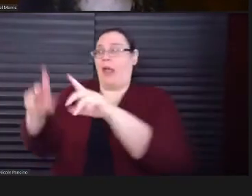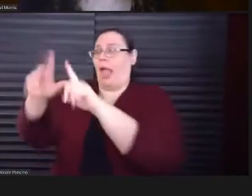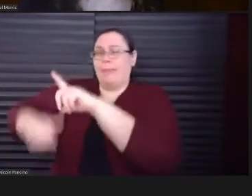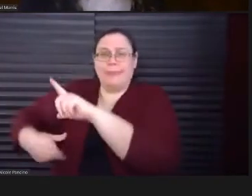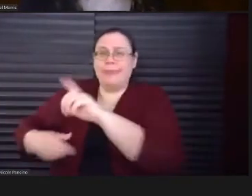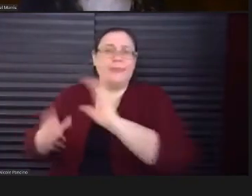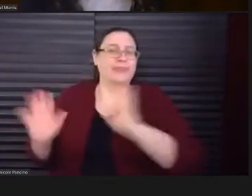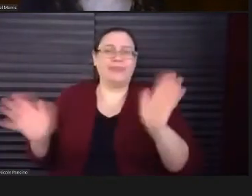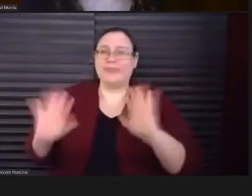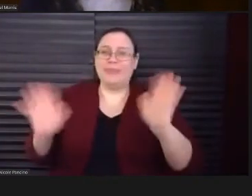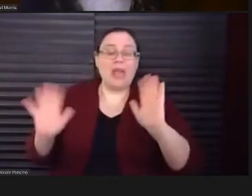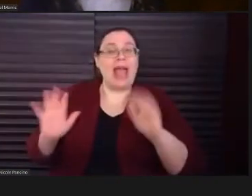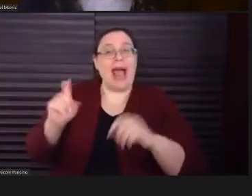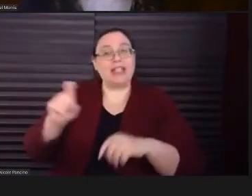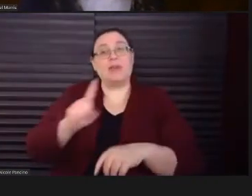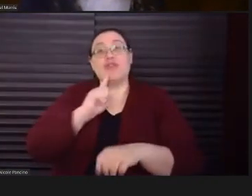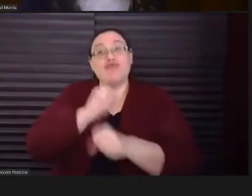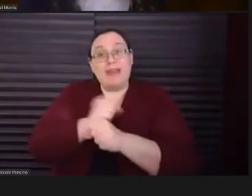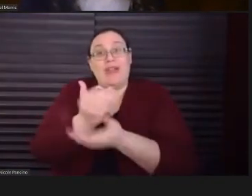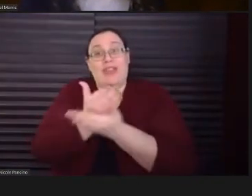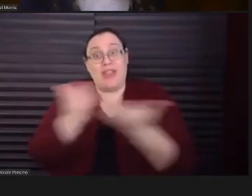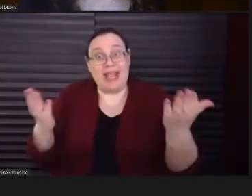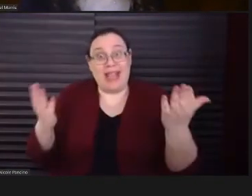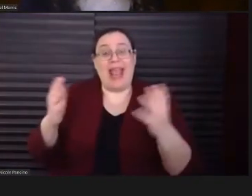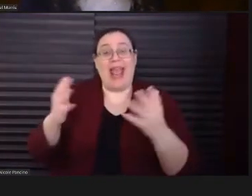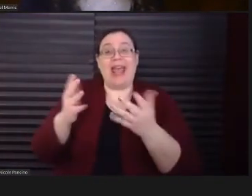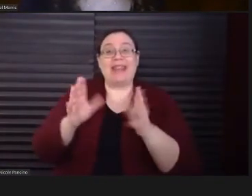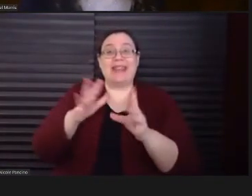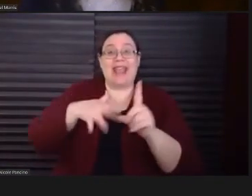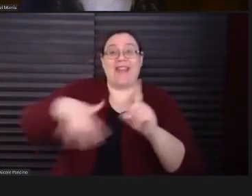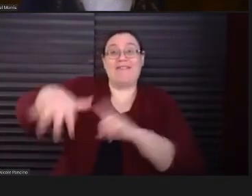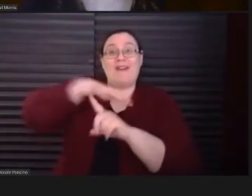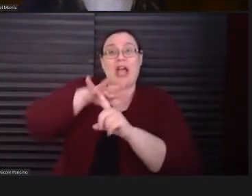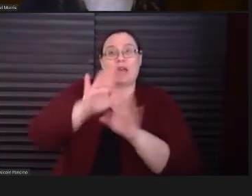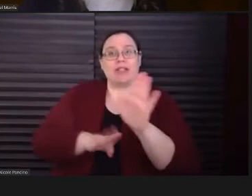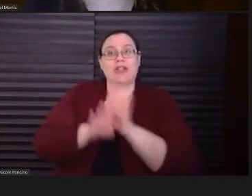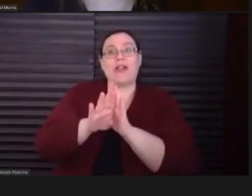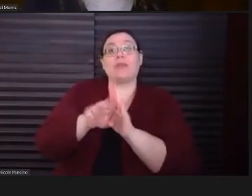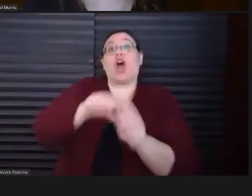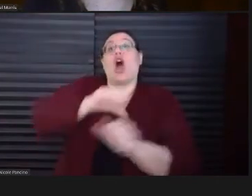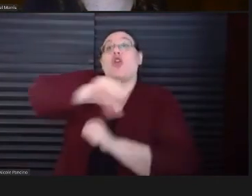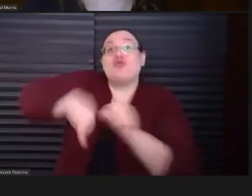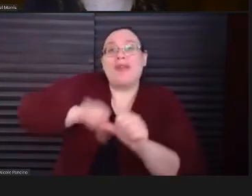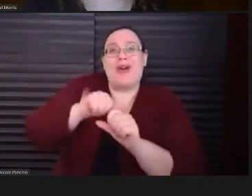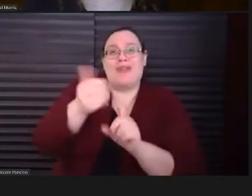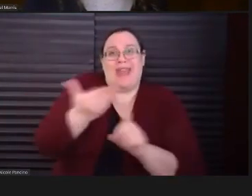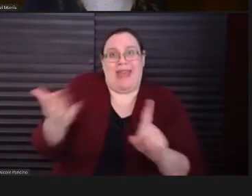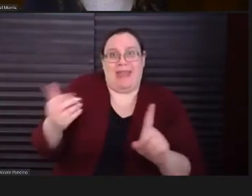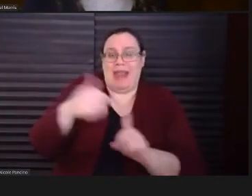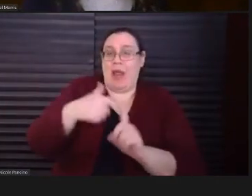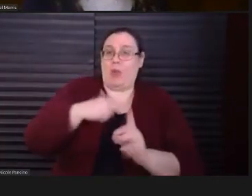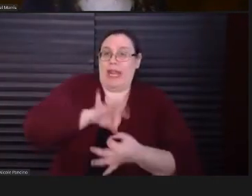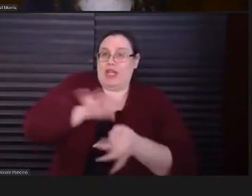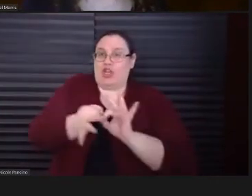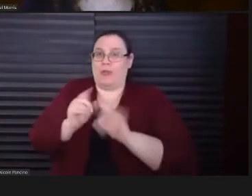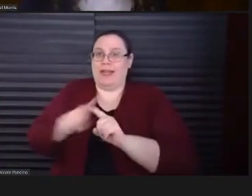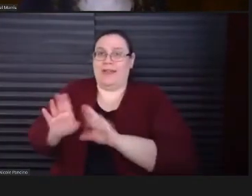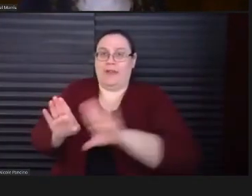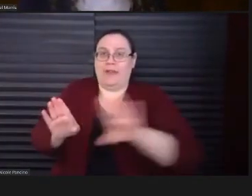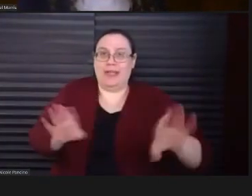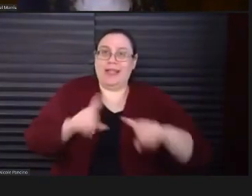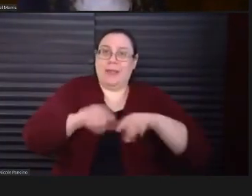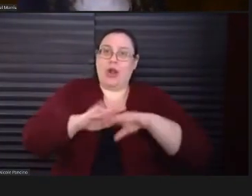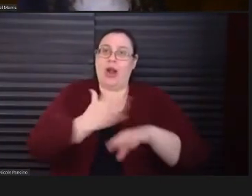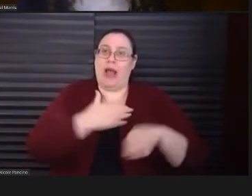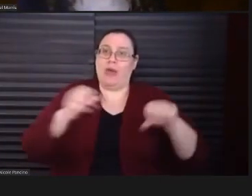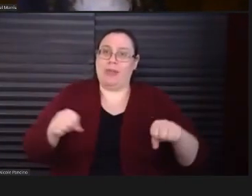thing, and we create the environment around the real thing and interpret it based off of our abilities. So for me, that's the really interesting thing of